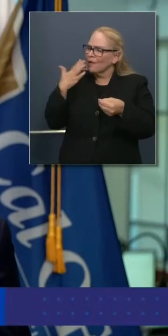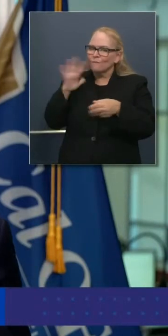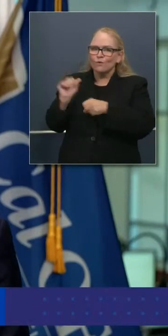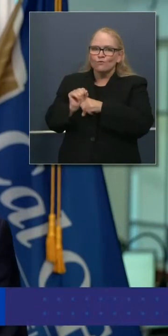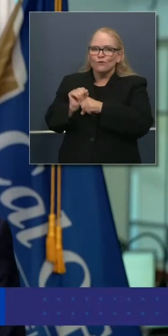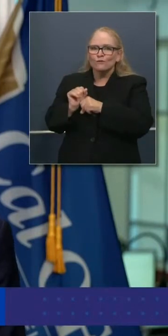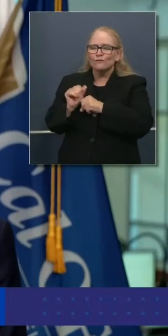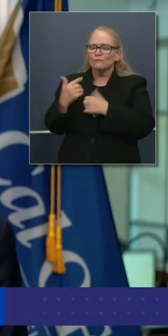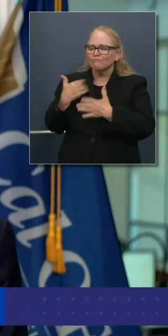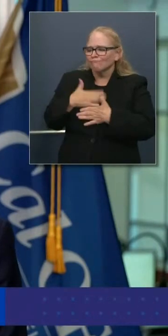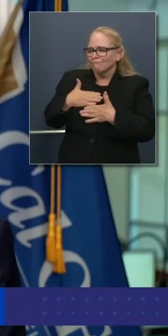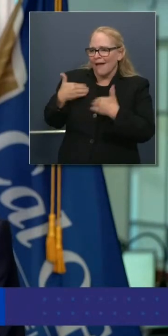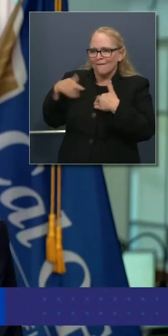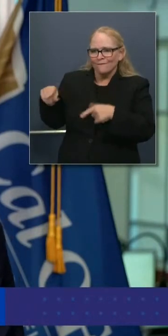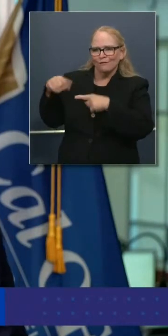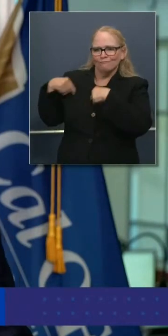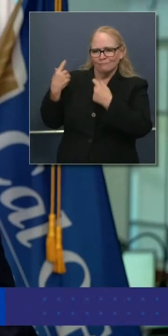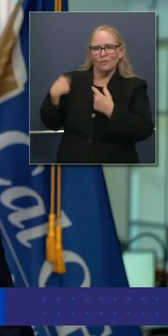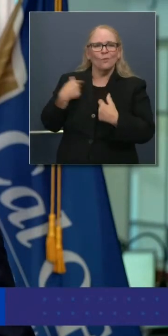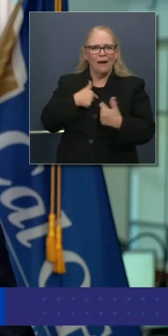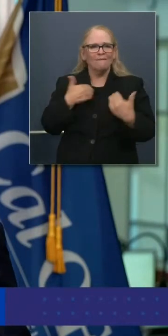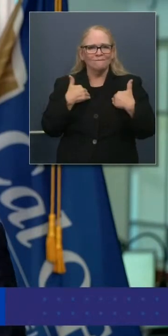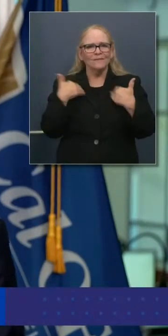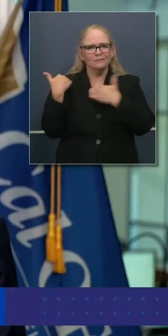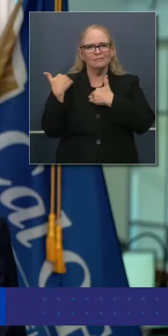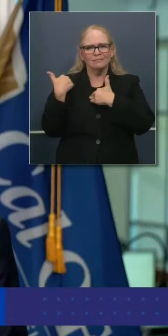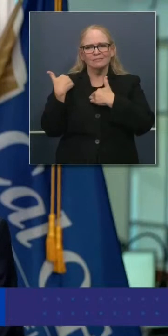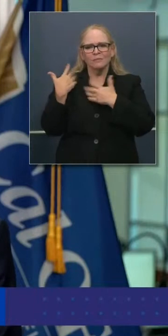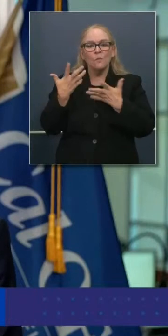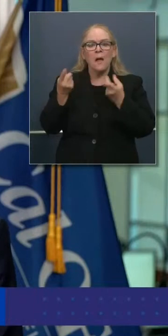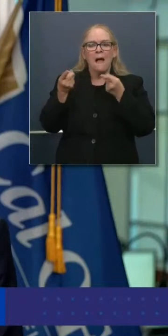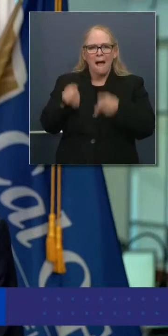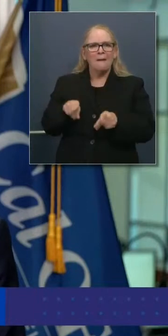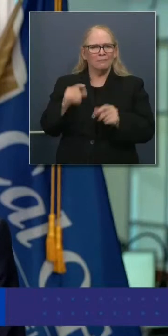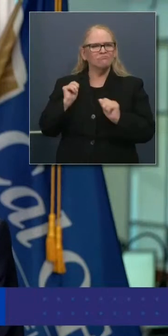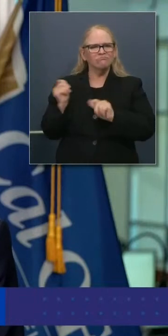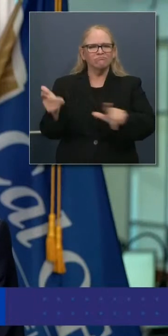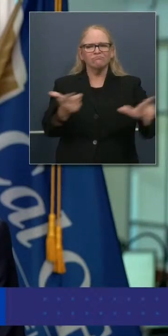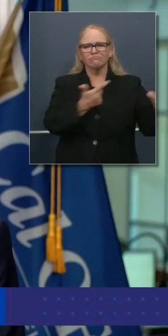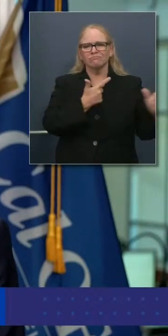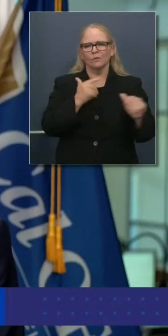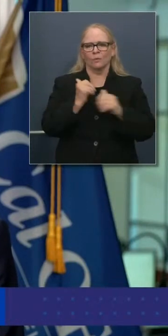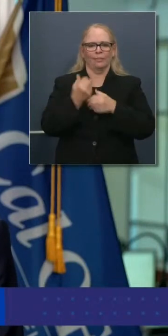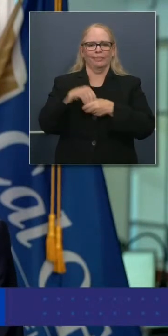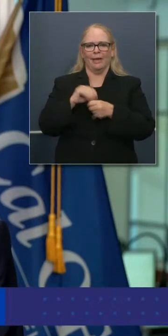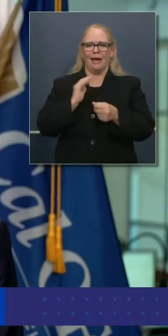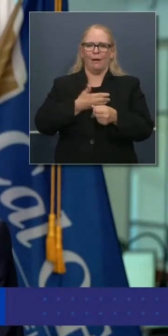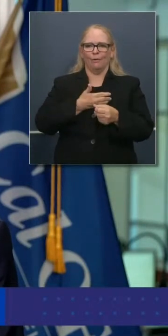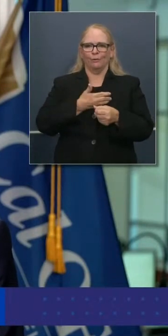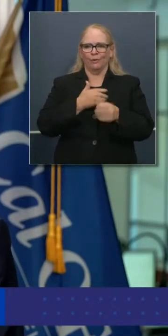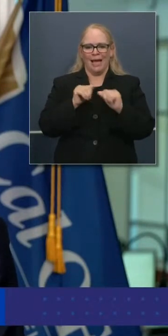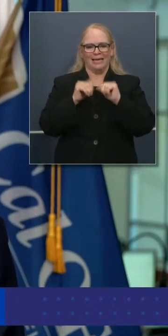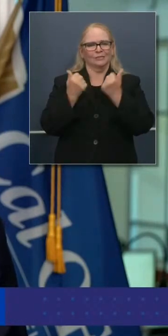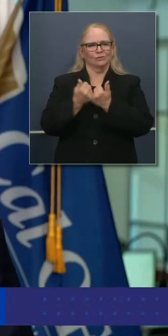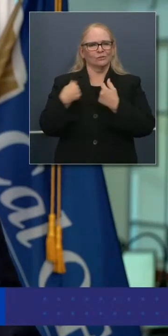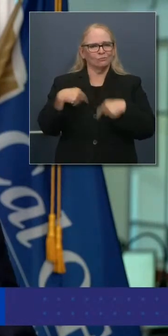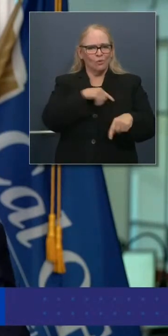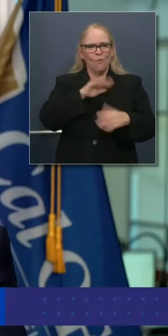all have a role and responsibility as it relates to what happens within our respective departments. None of this is